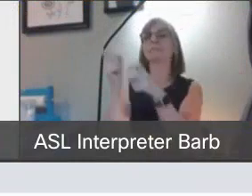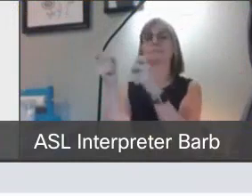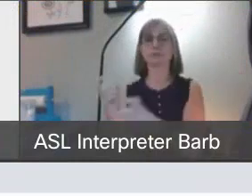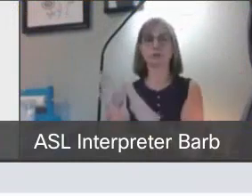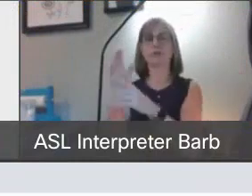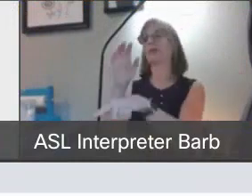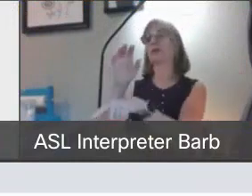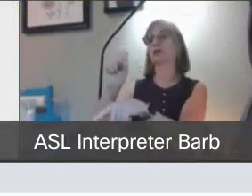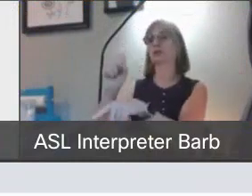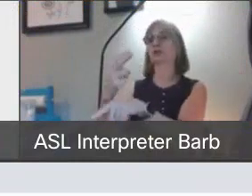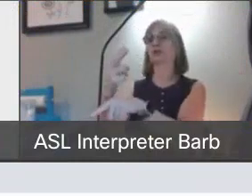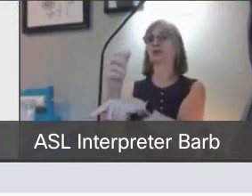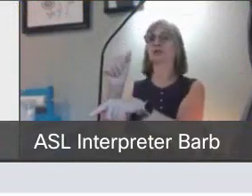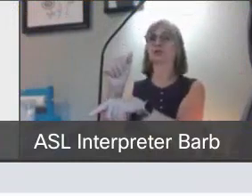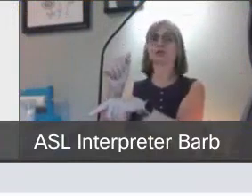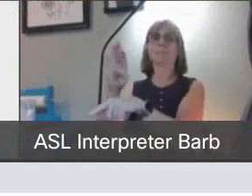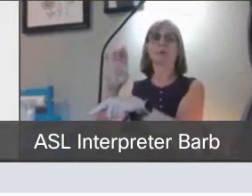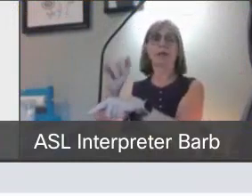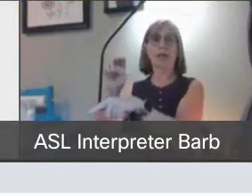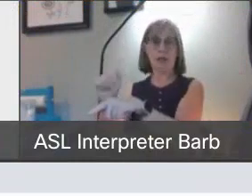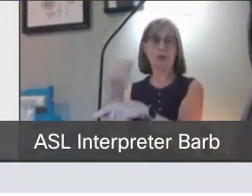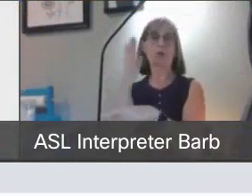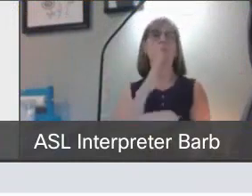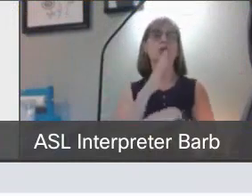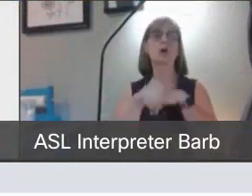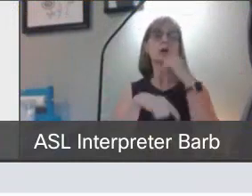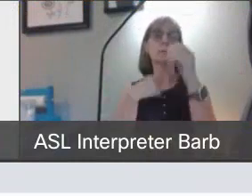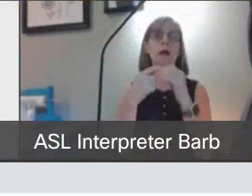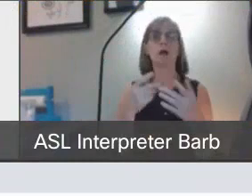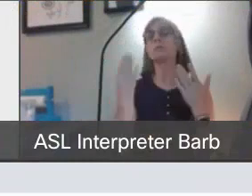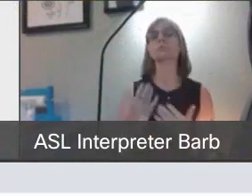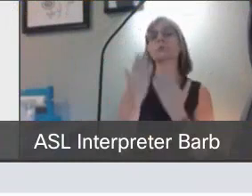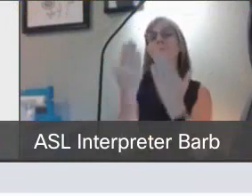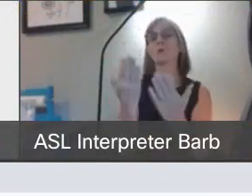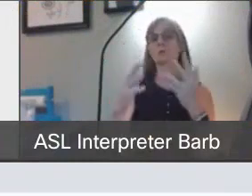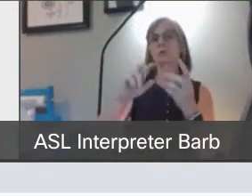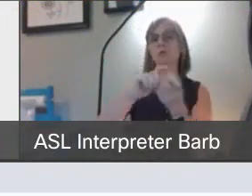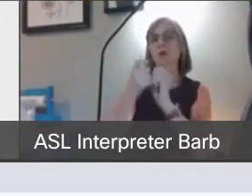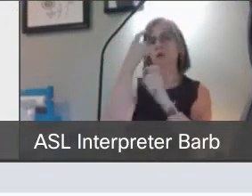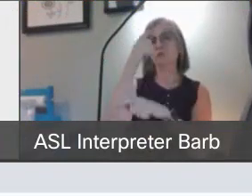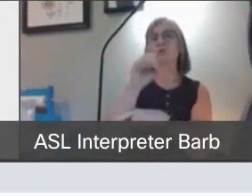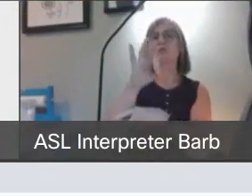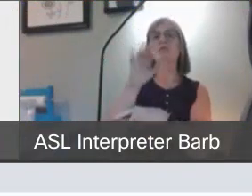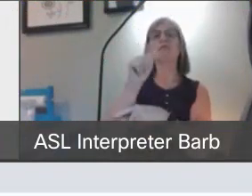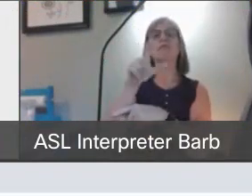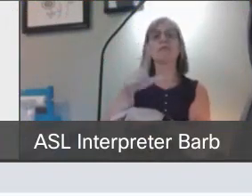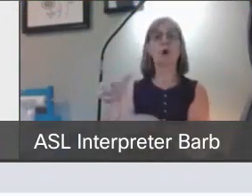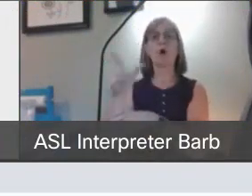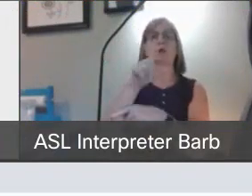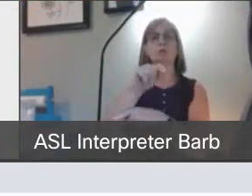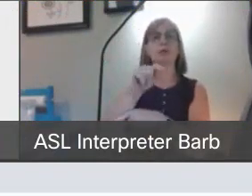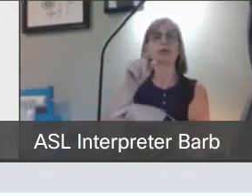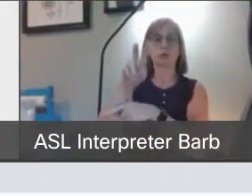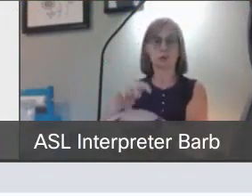talking tonight about the proposed changes for fall of 2022 as they relate to Line 2 division and also the 10 Harold